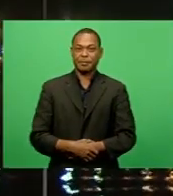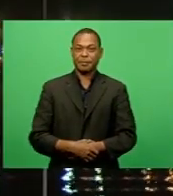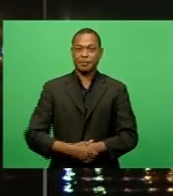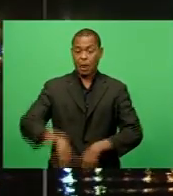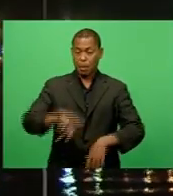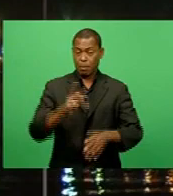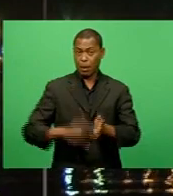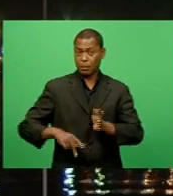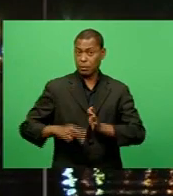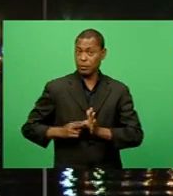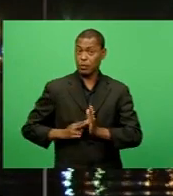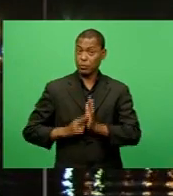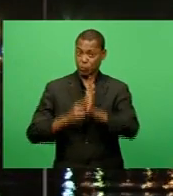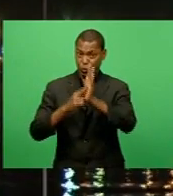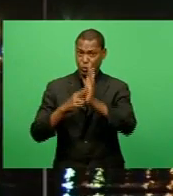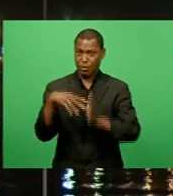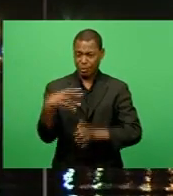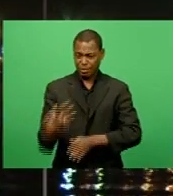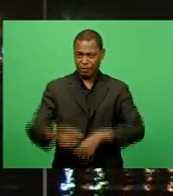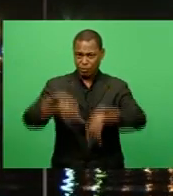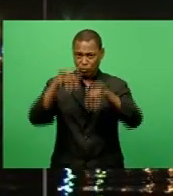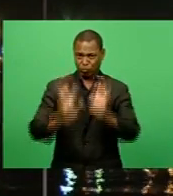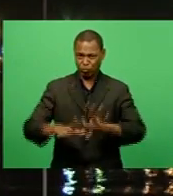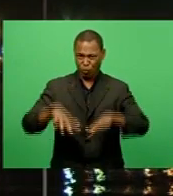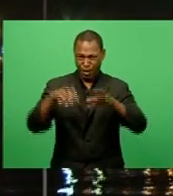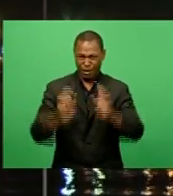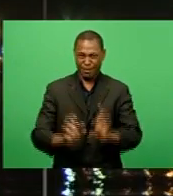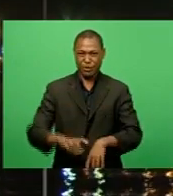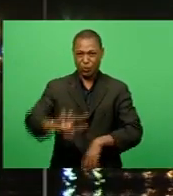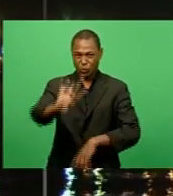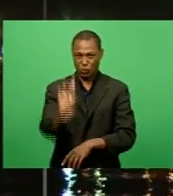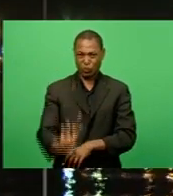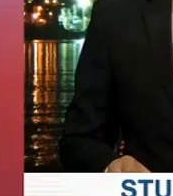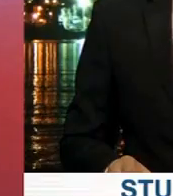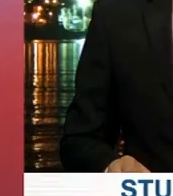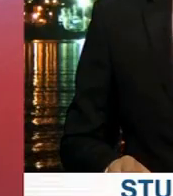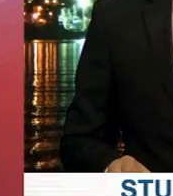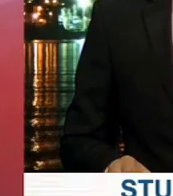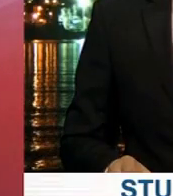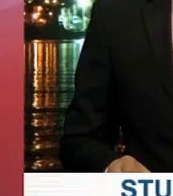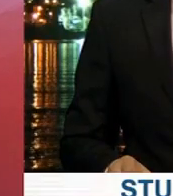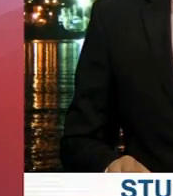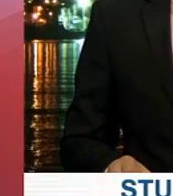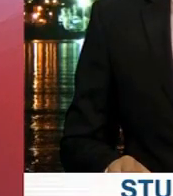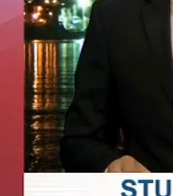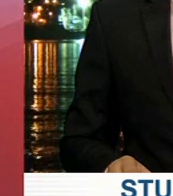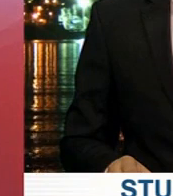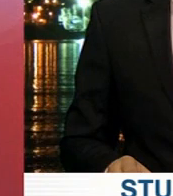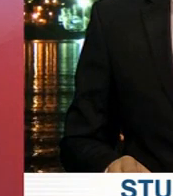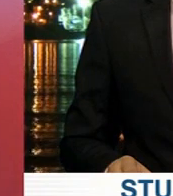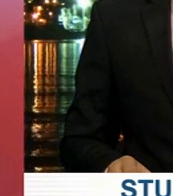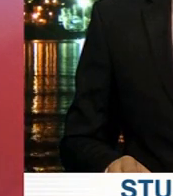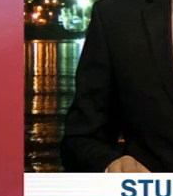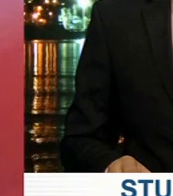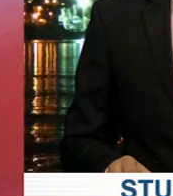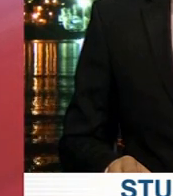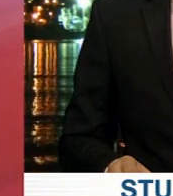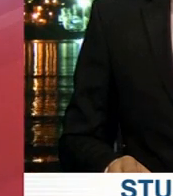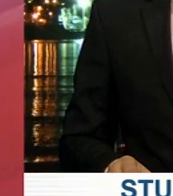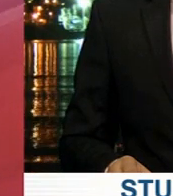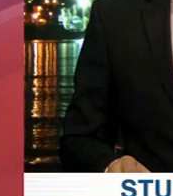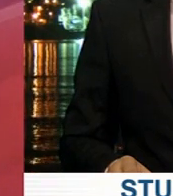the Northern Division experienced rainfall, heavy at times today. For more, we now cross over live to our Northern correspondent, Eleanor